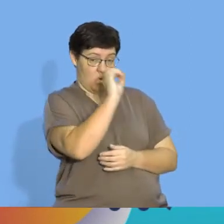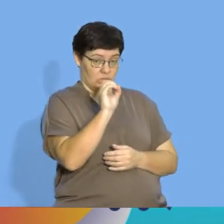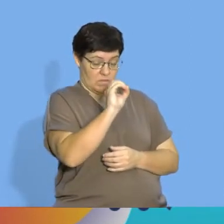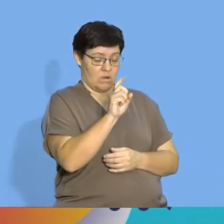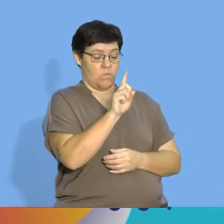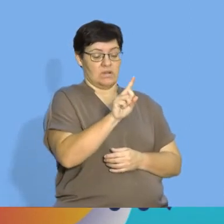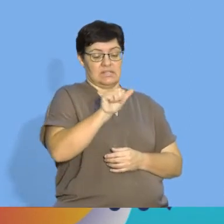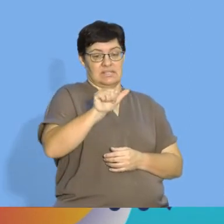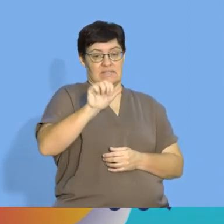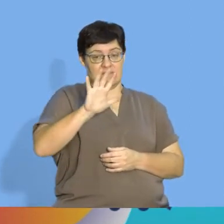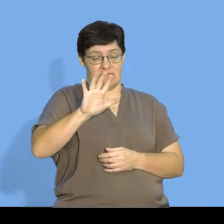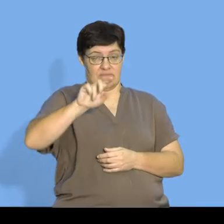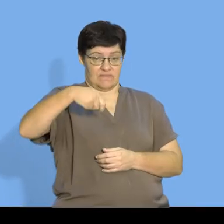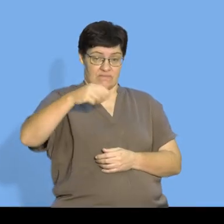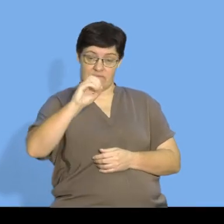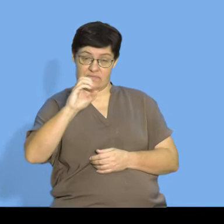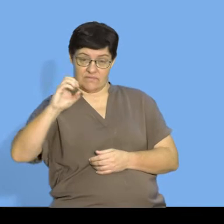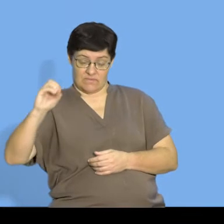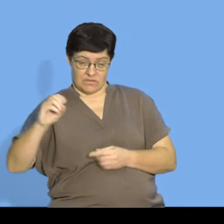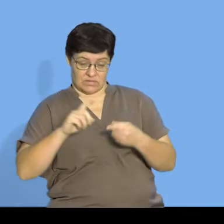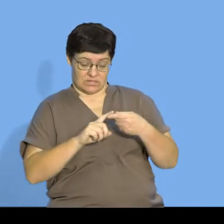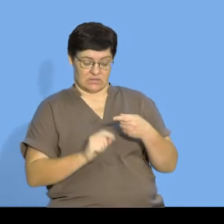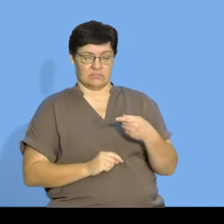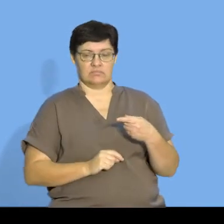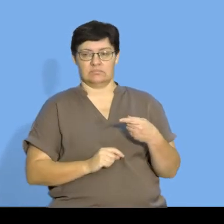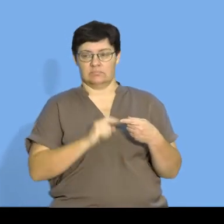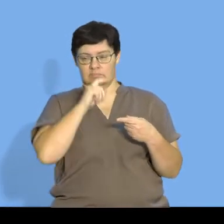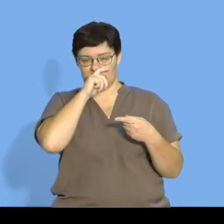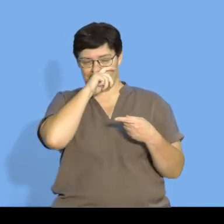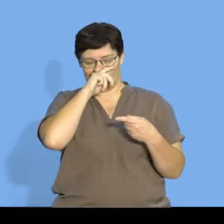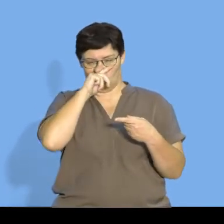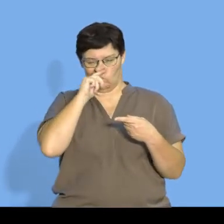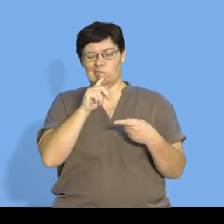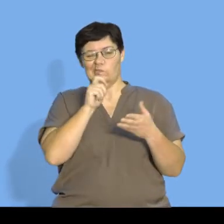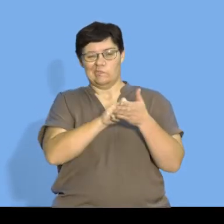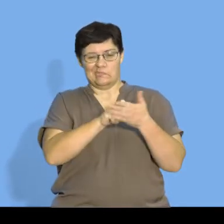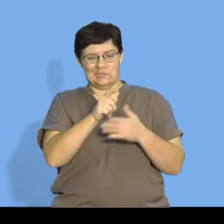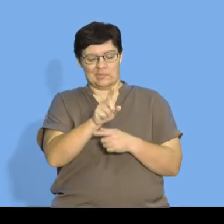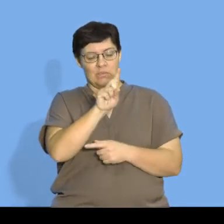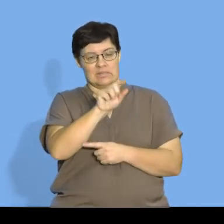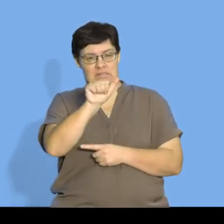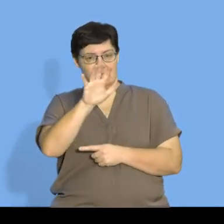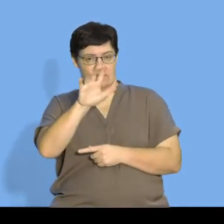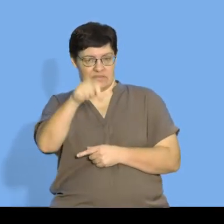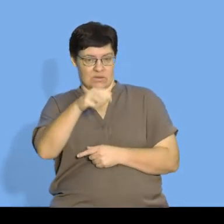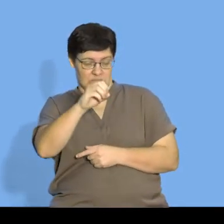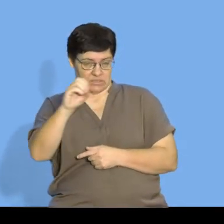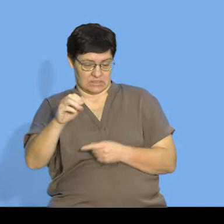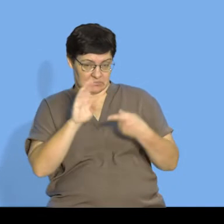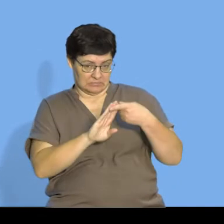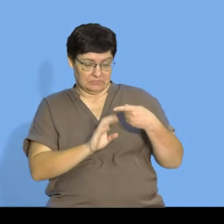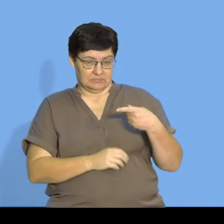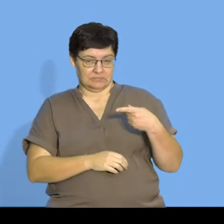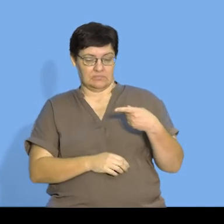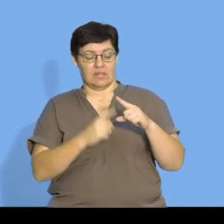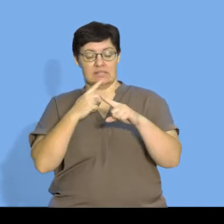for October, which was 165,000, right? I'm going to write it here. So it's 165,000, step